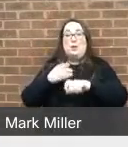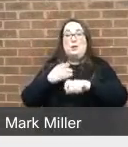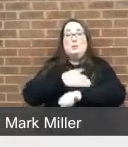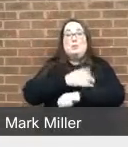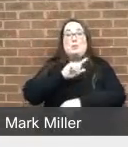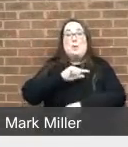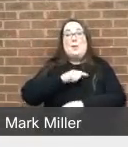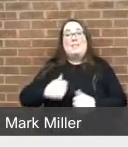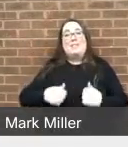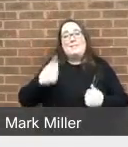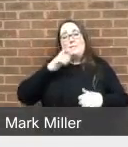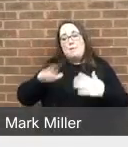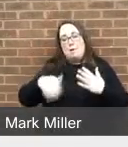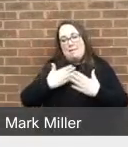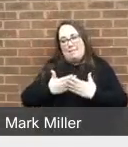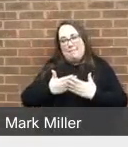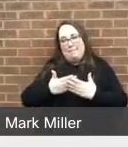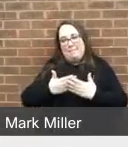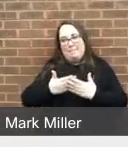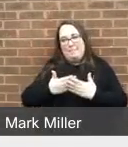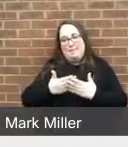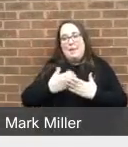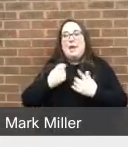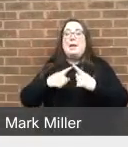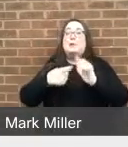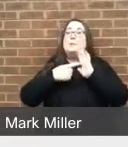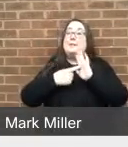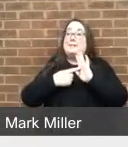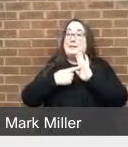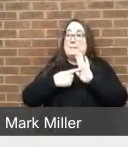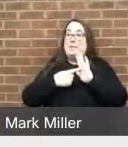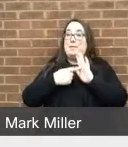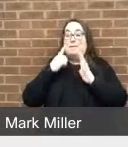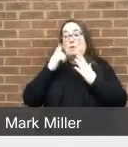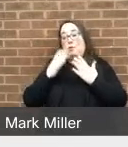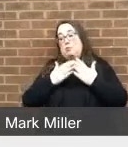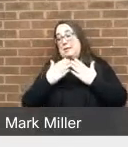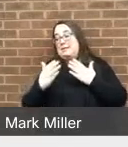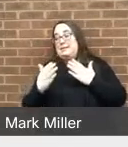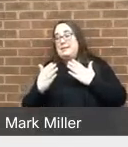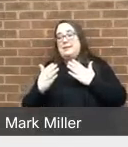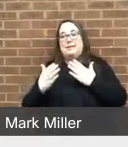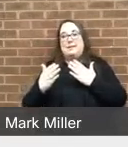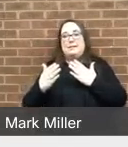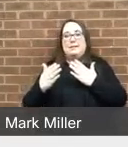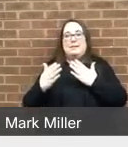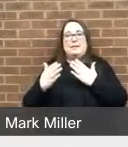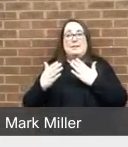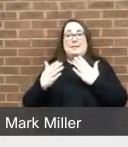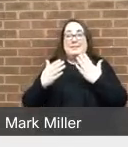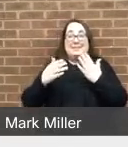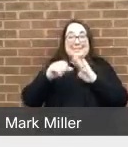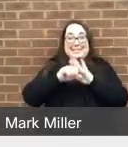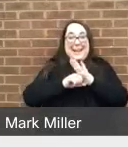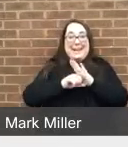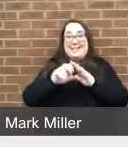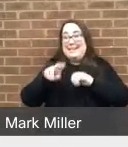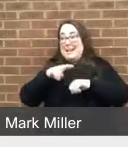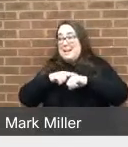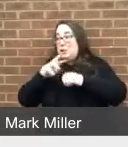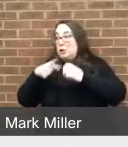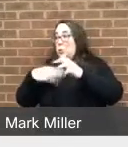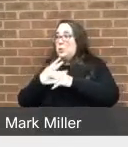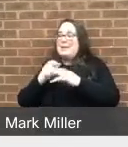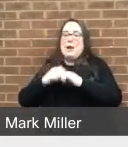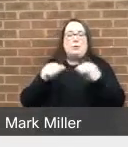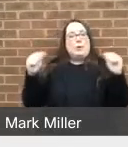life for all and to be an example throughout the rest of the state, the nation, and the world, how coming